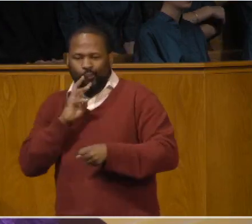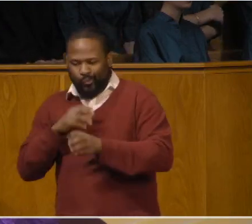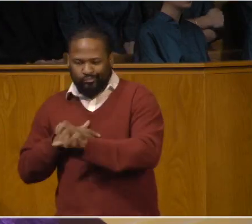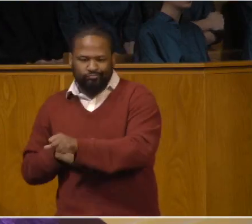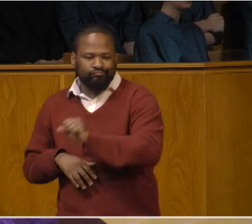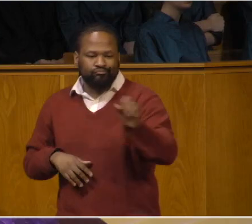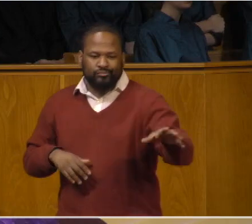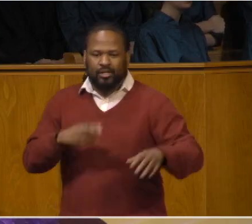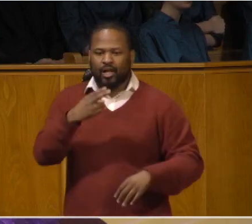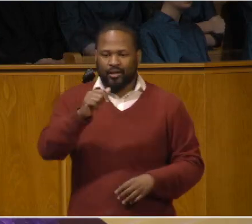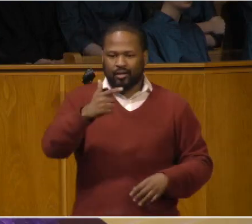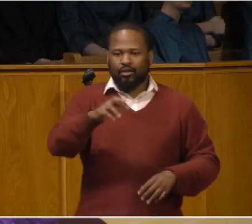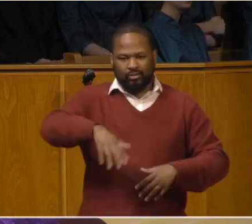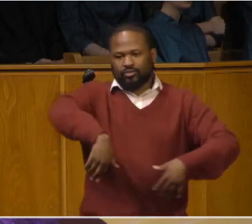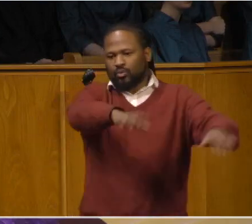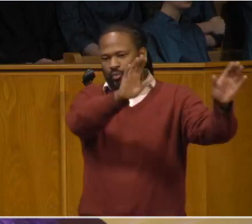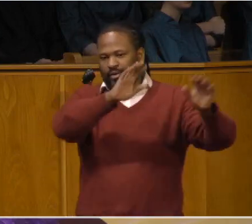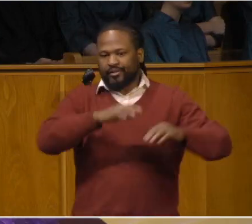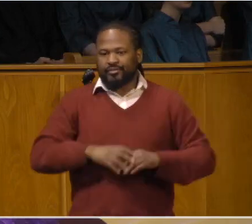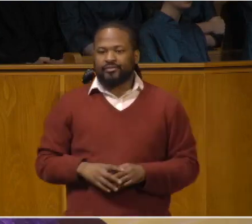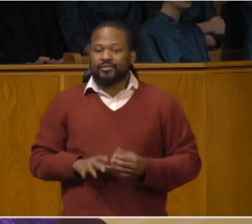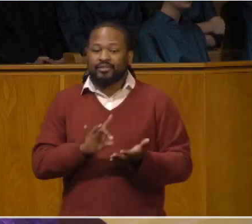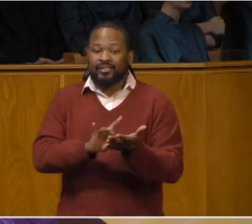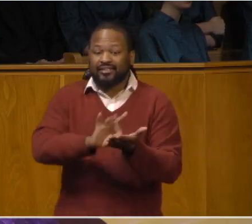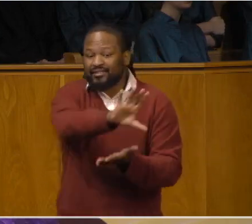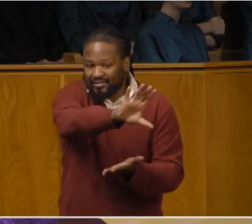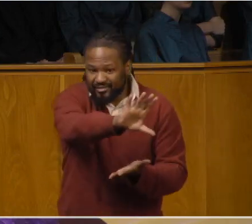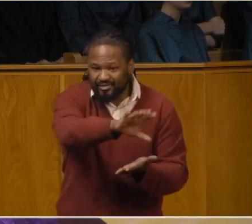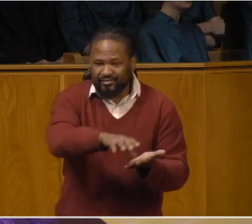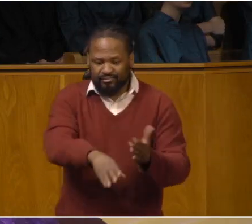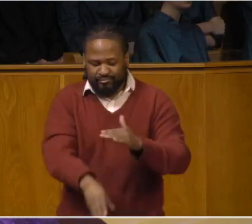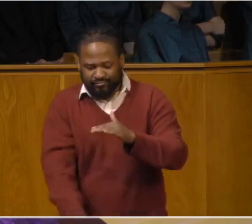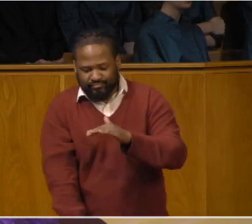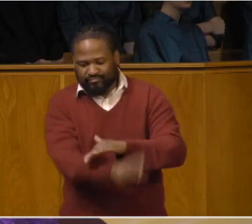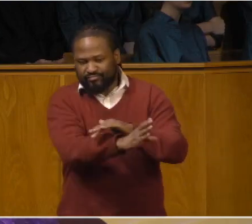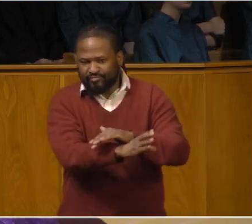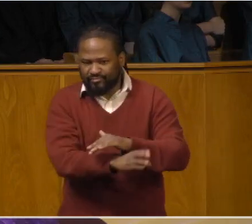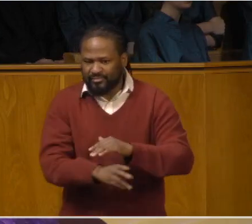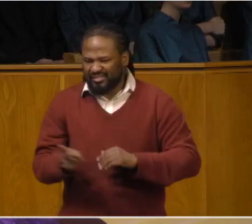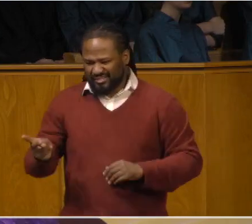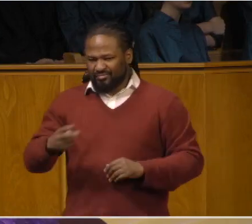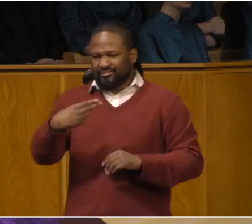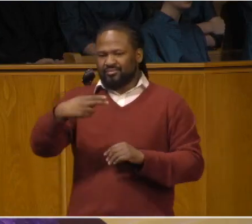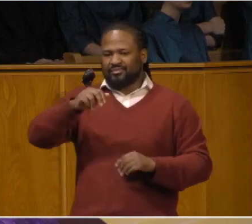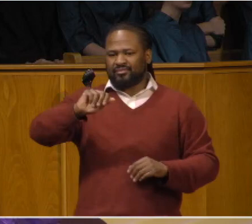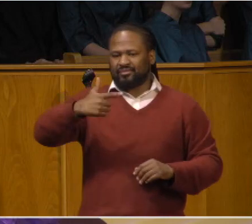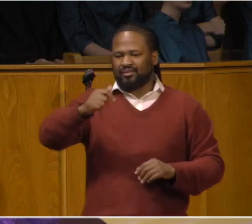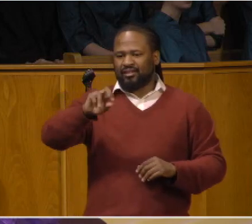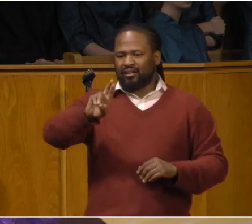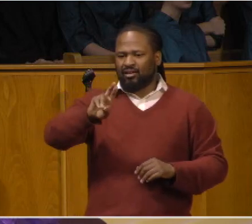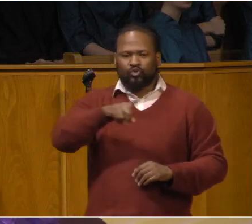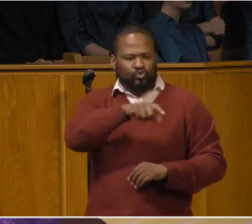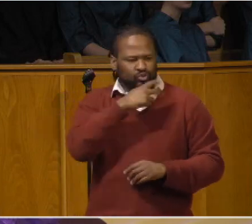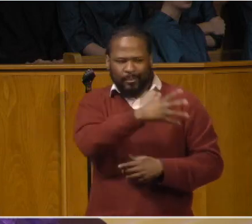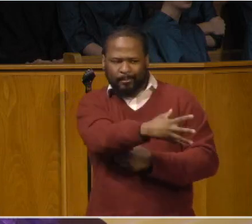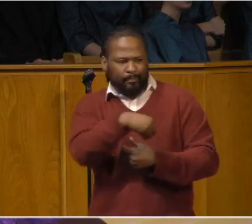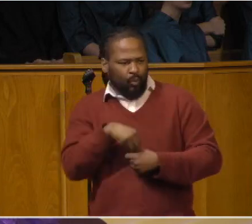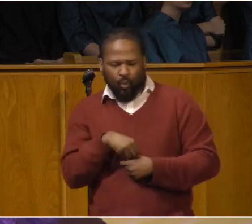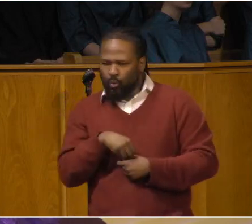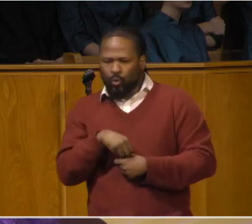out, placement. Your place is not with me. You were always the other, the